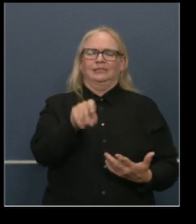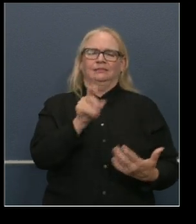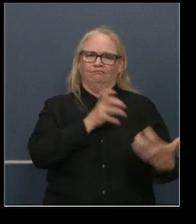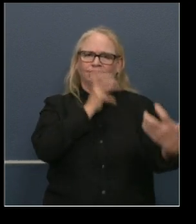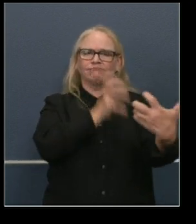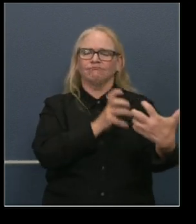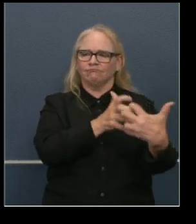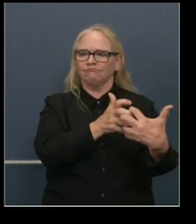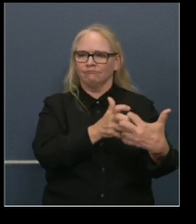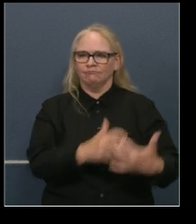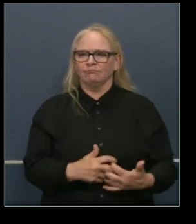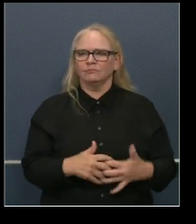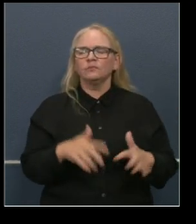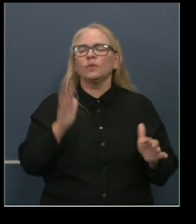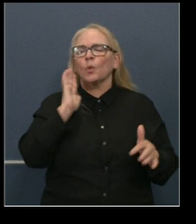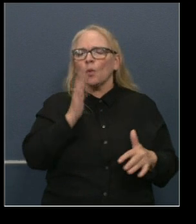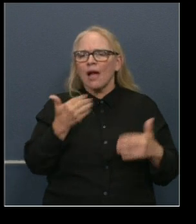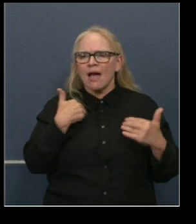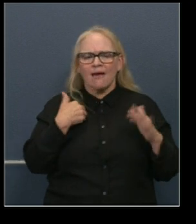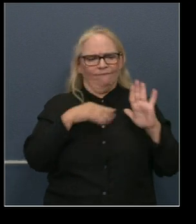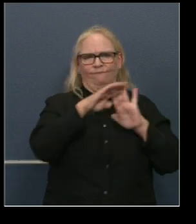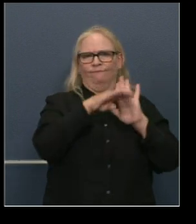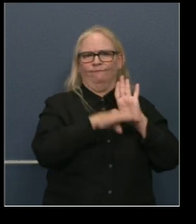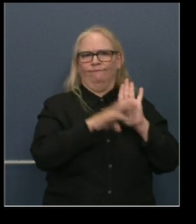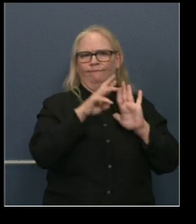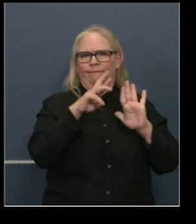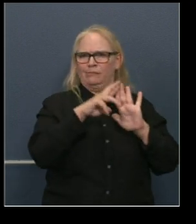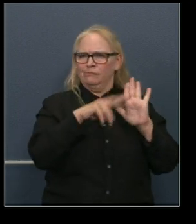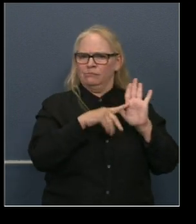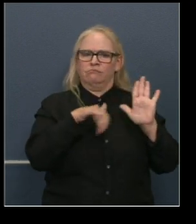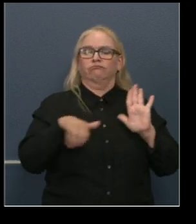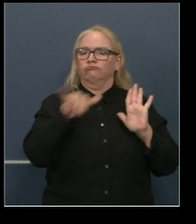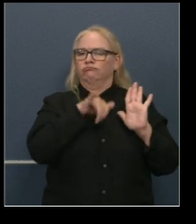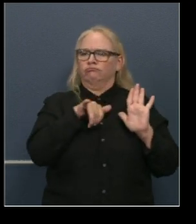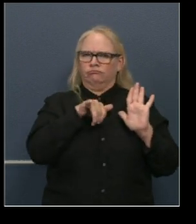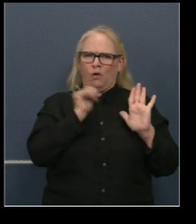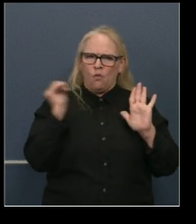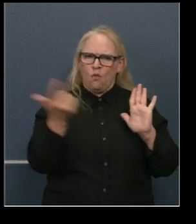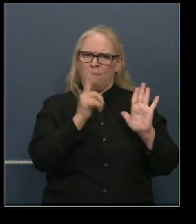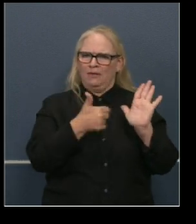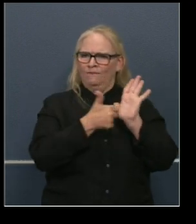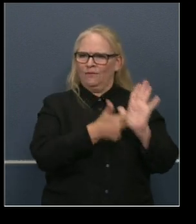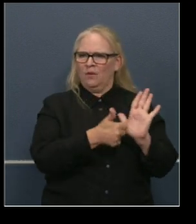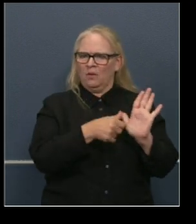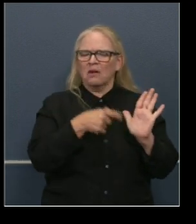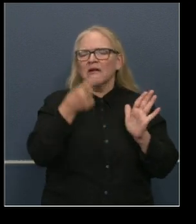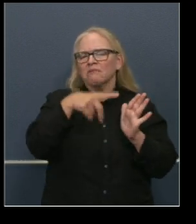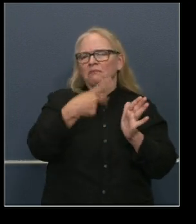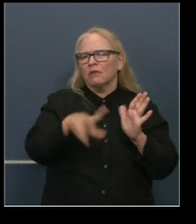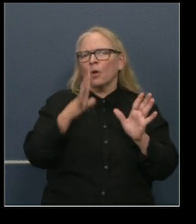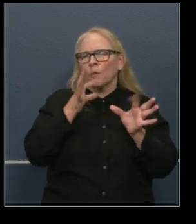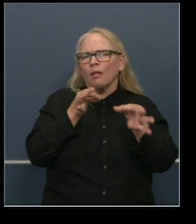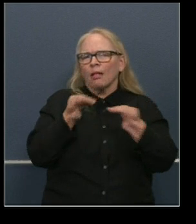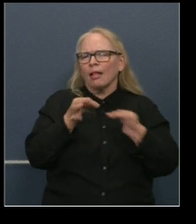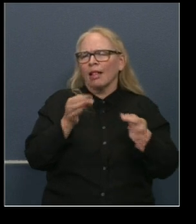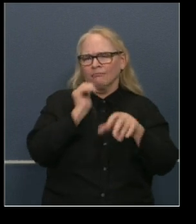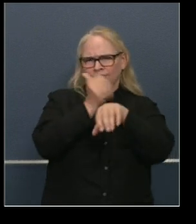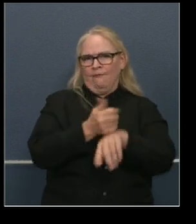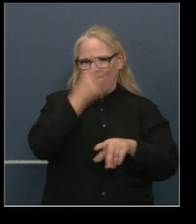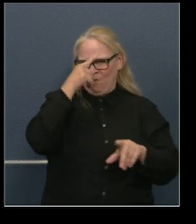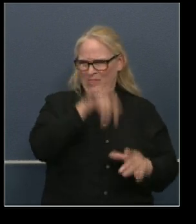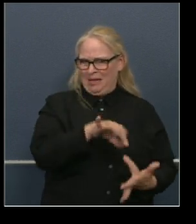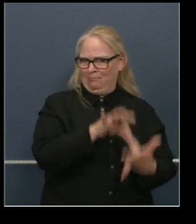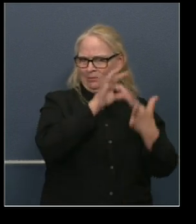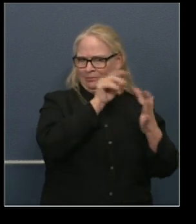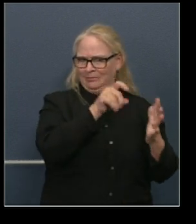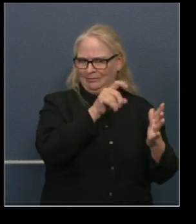standards and guidance, further standards and guidance coming out over the coming week. But in the meanwhile, a lot of the districts